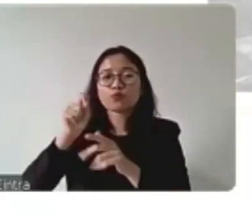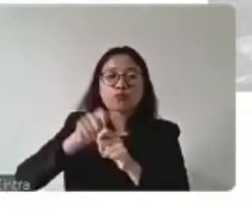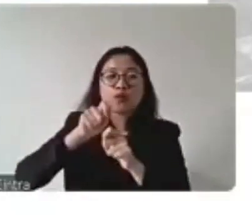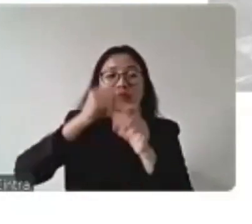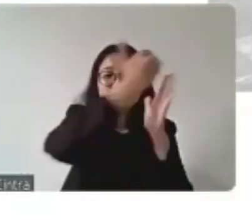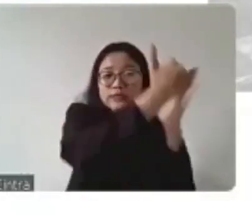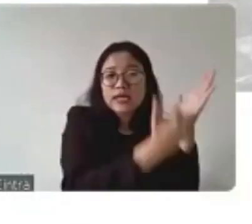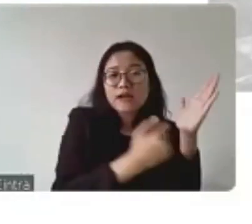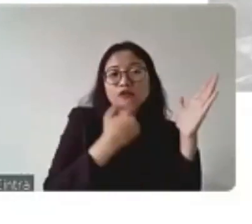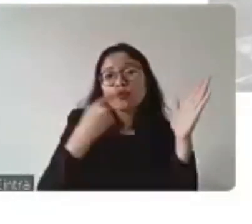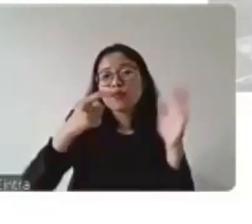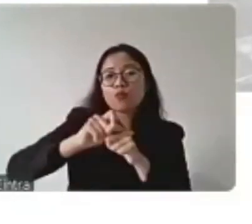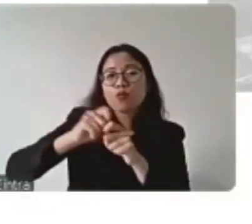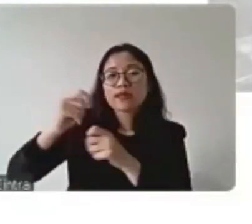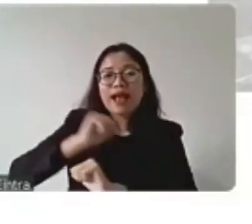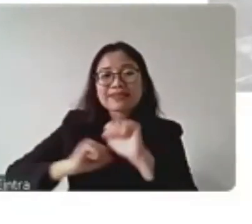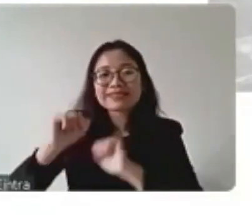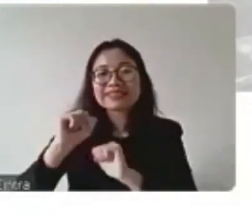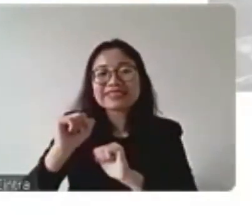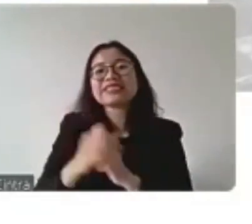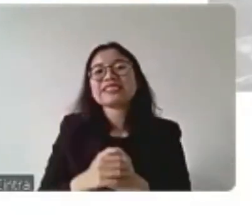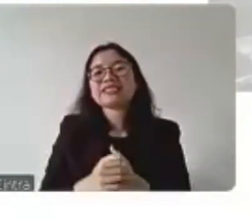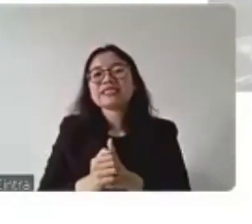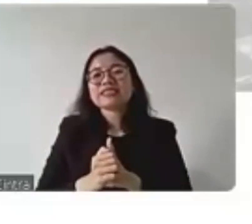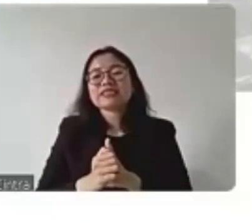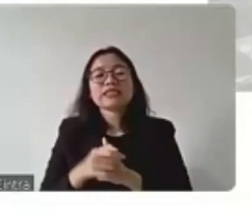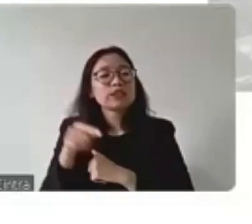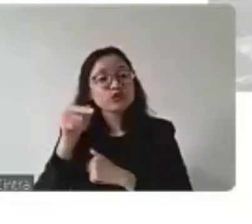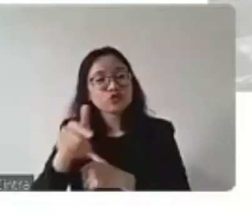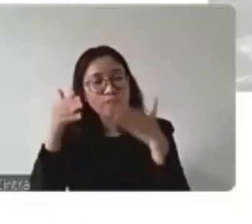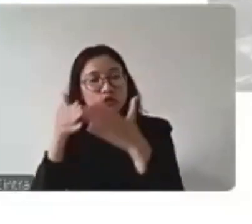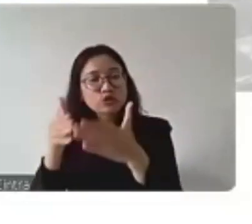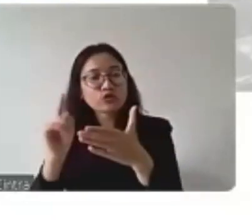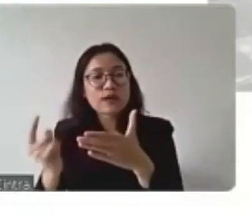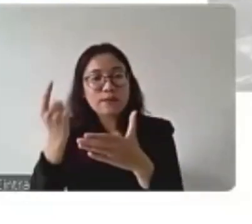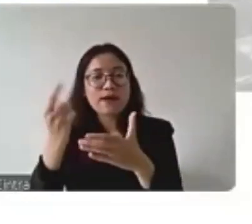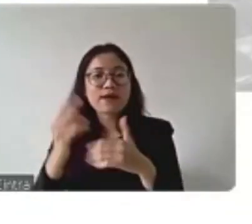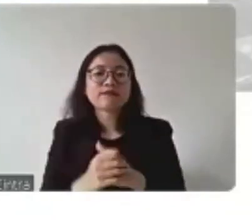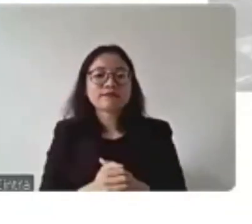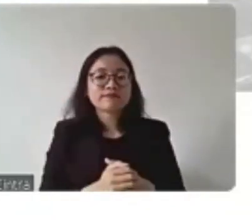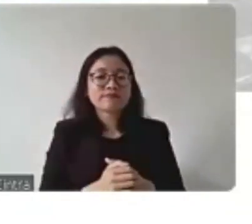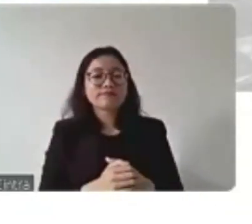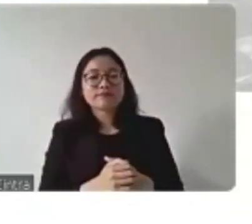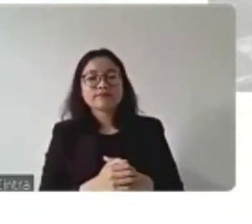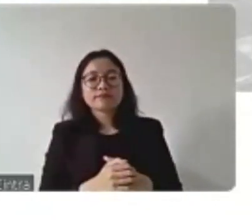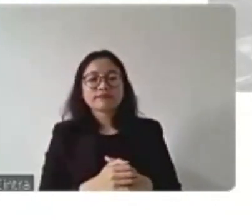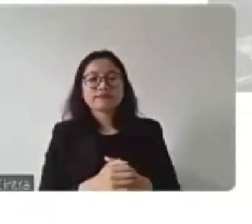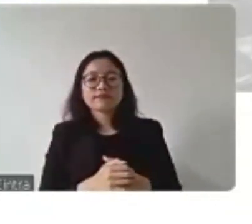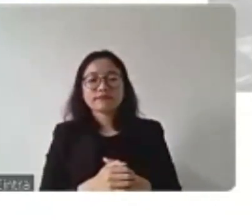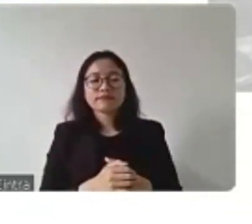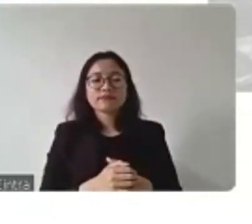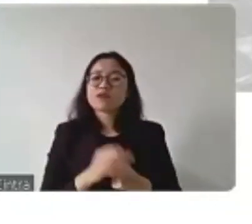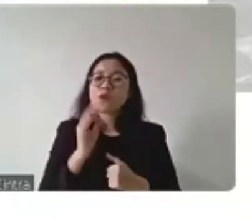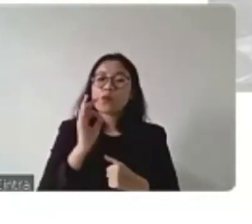all for today's discussion. I will hand over the event for the